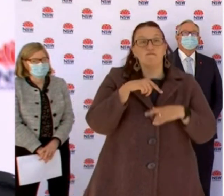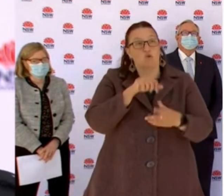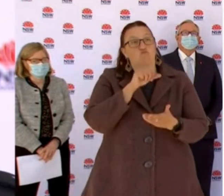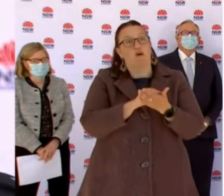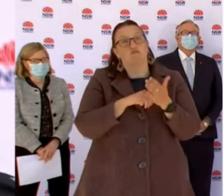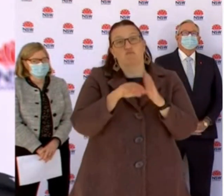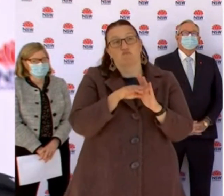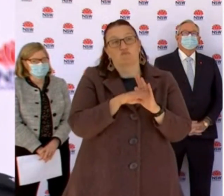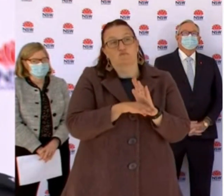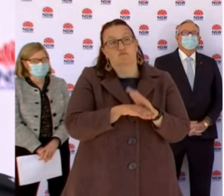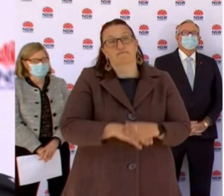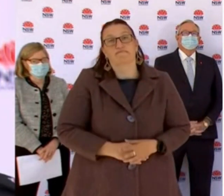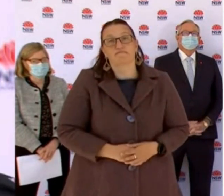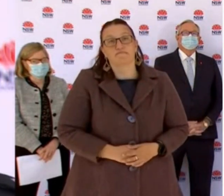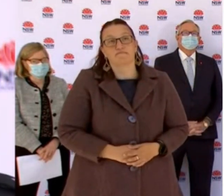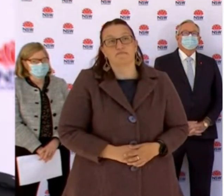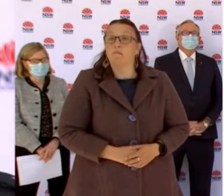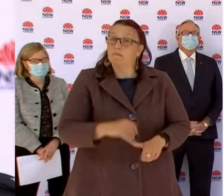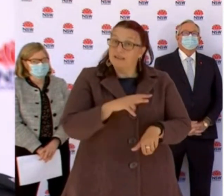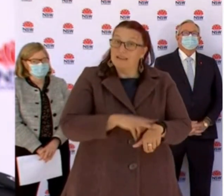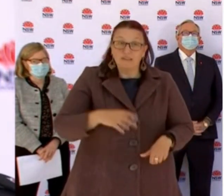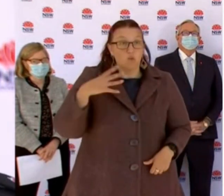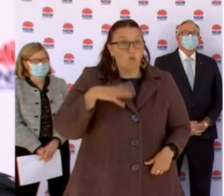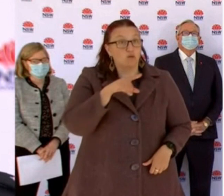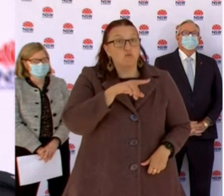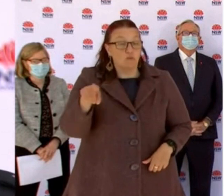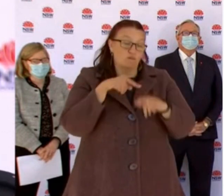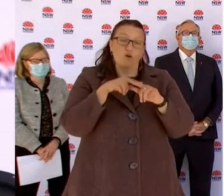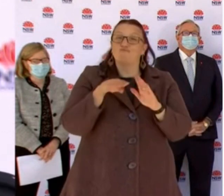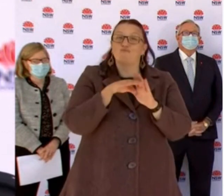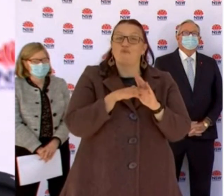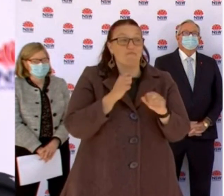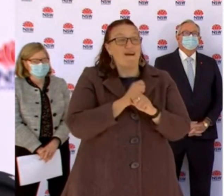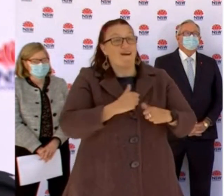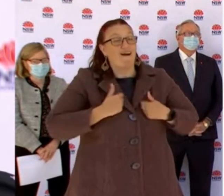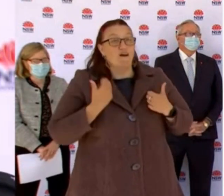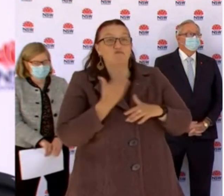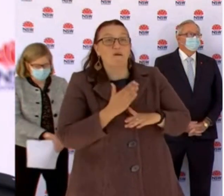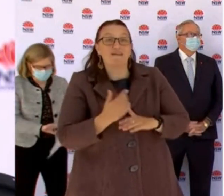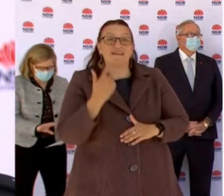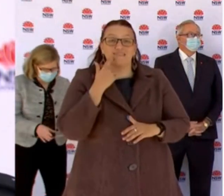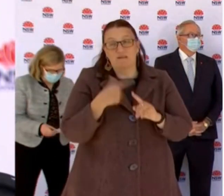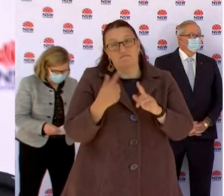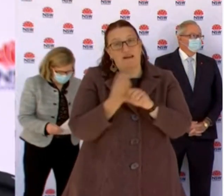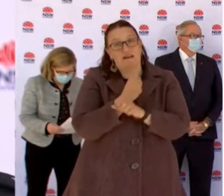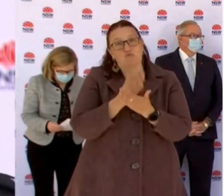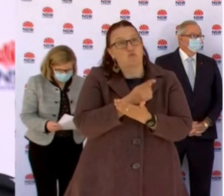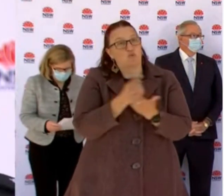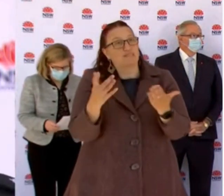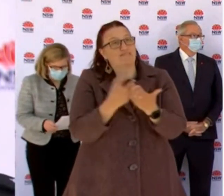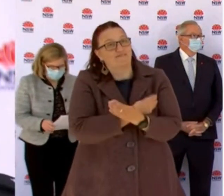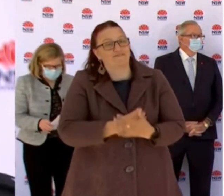want to see people comply. It makes our job far easier, and we still have a little way to go. So please don't